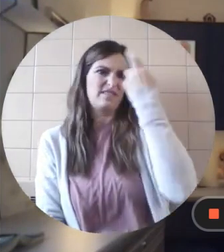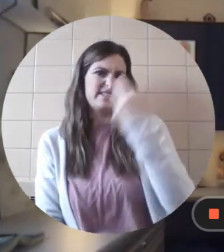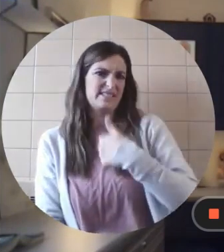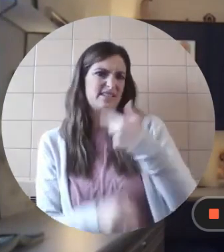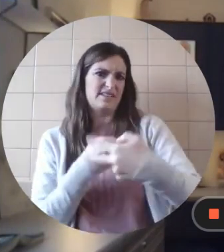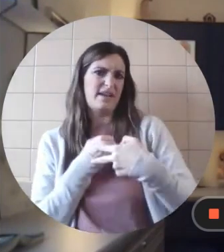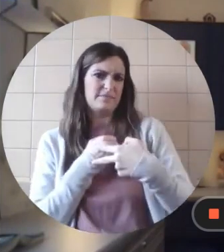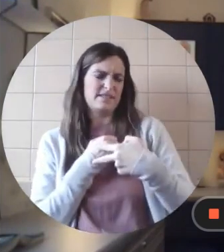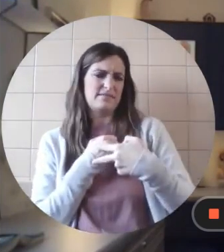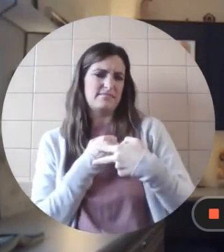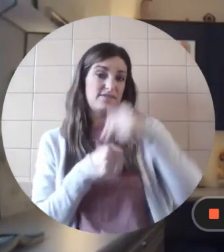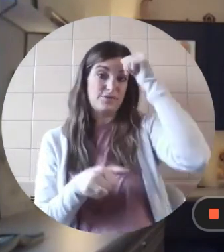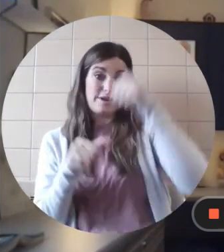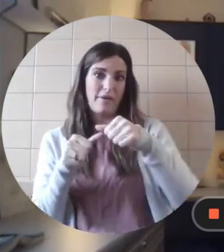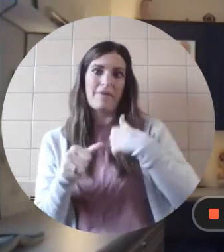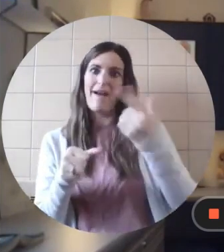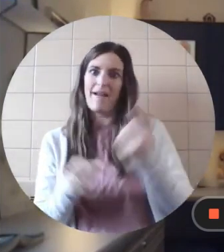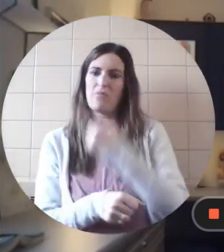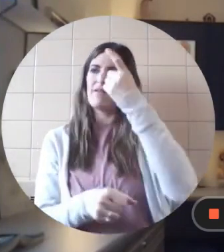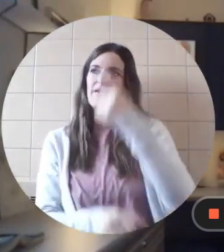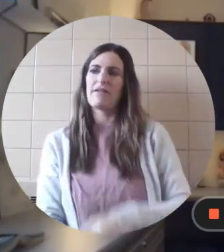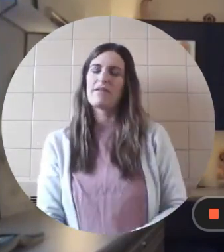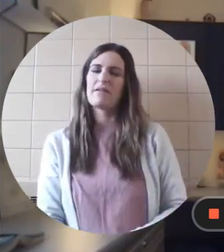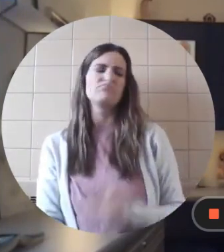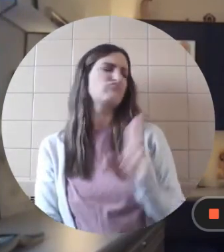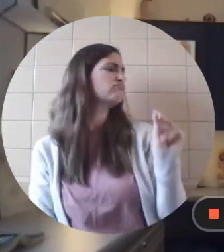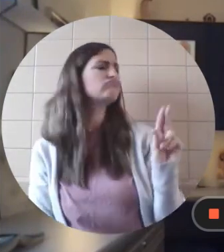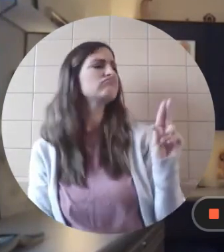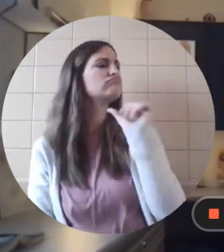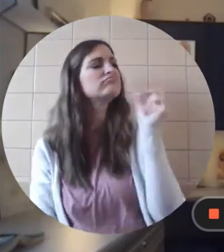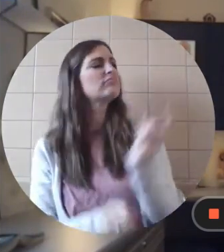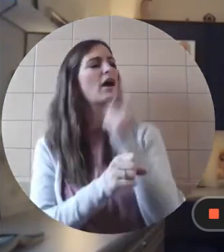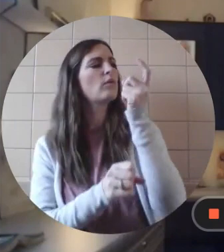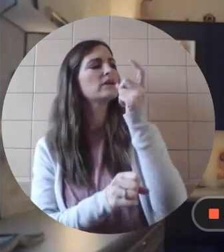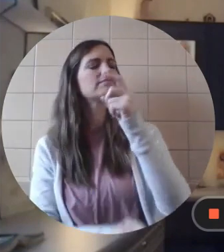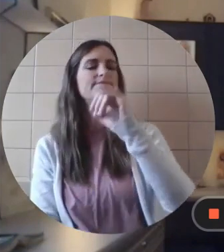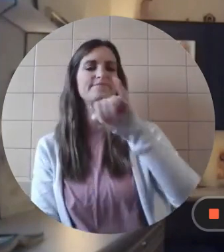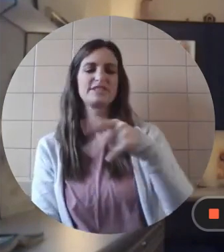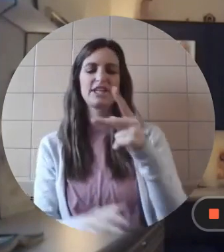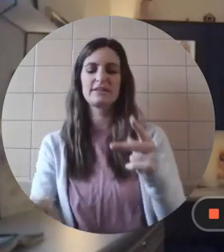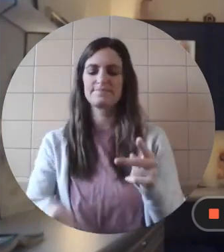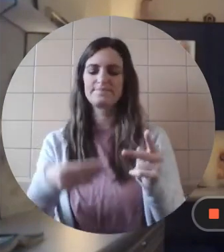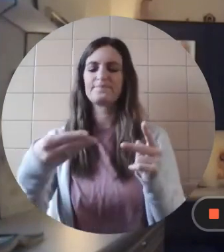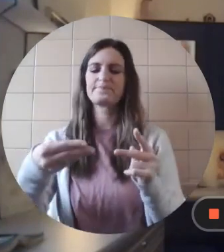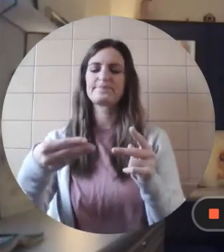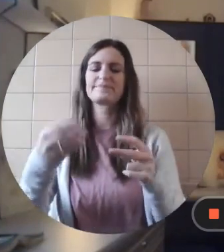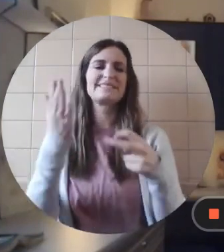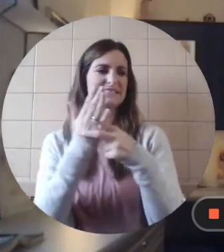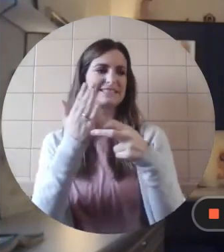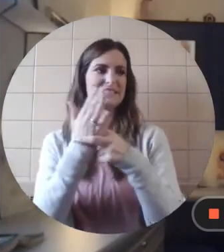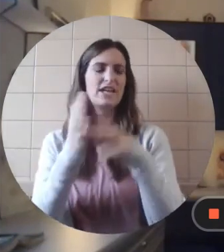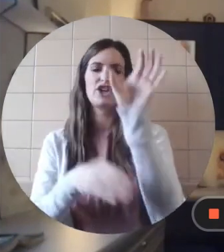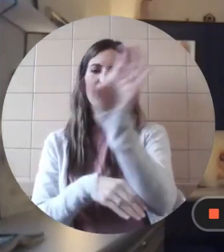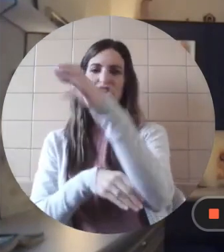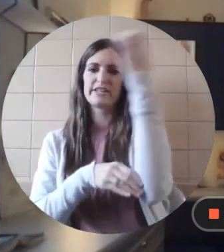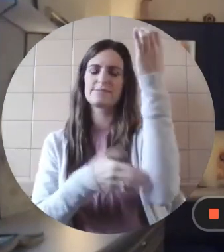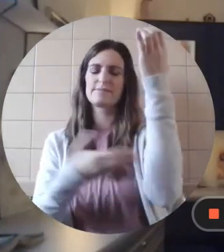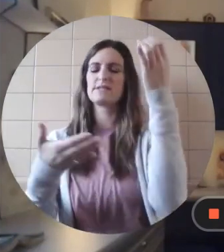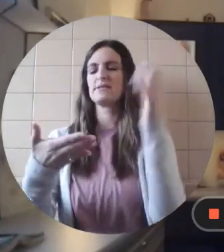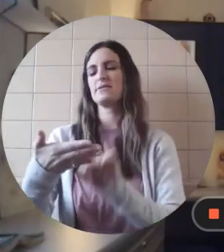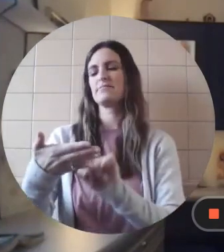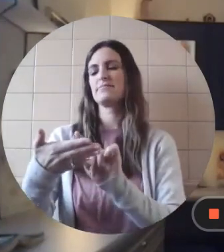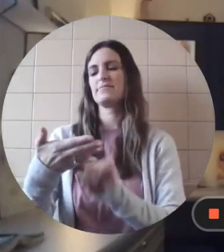to remind myself how good it felt to win. No. Jack picked up another ticket. Raffle, Christmas Fair, First Parish